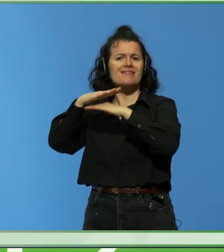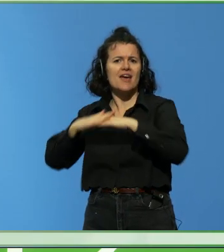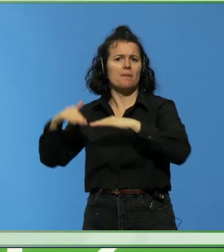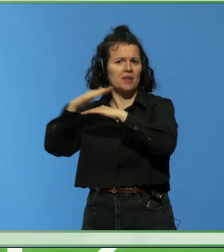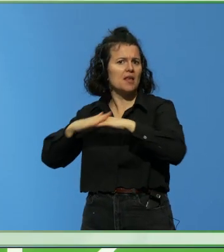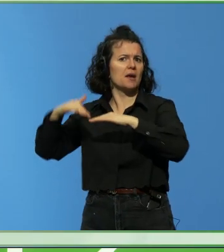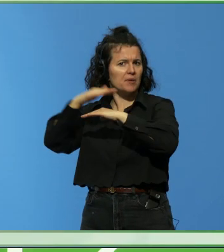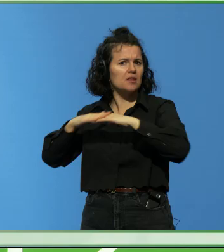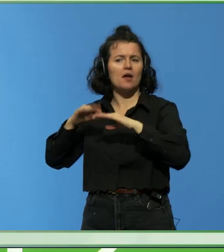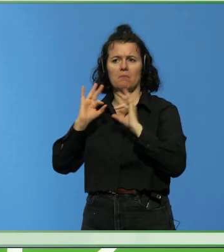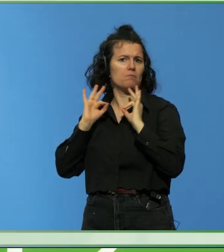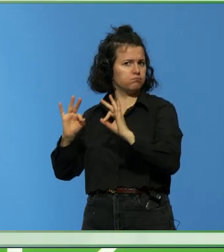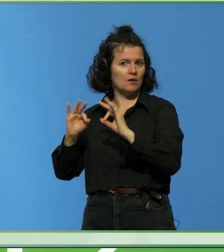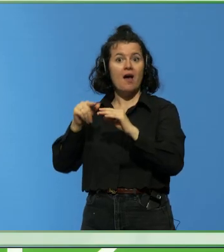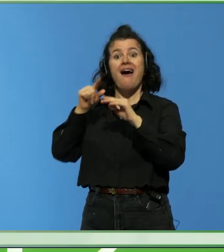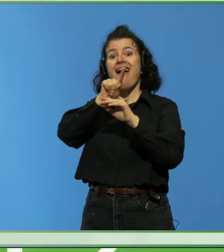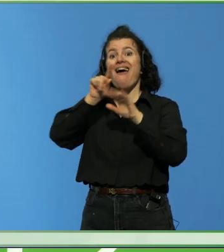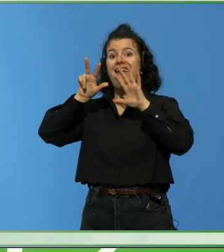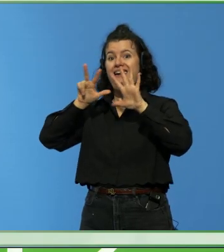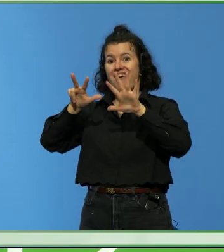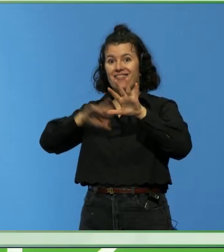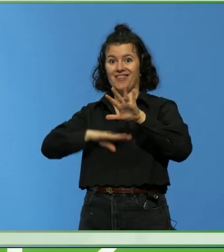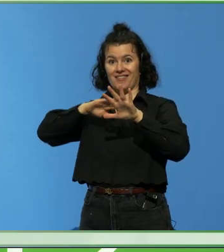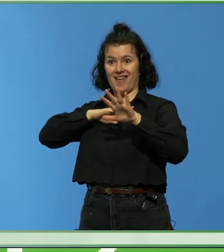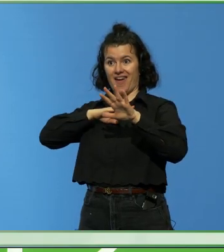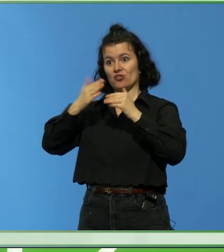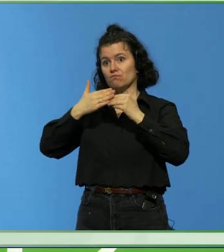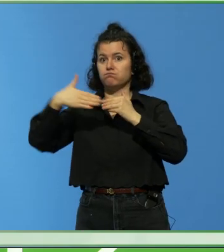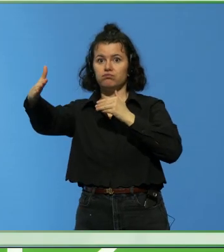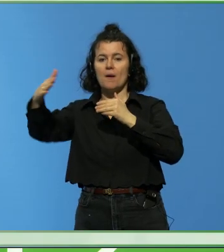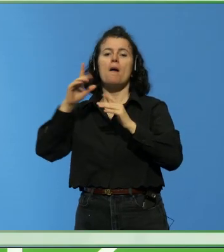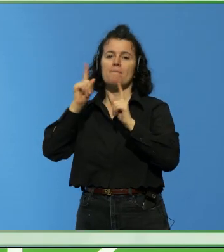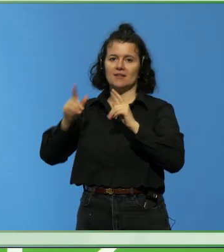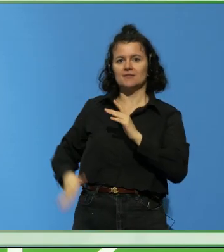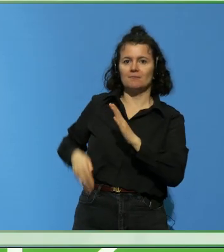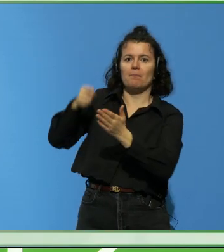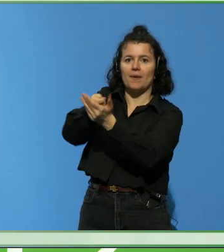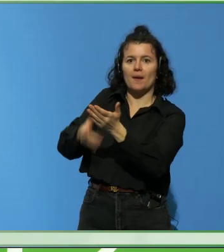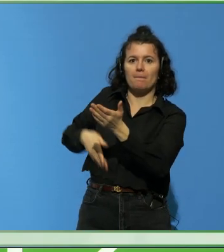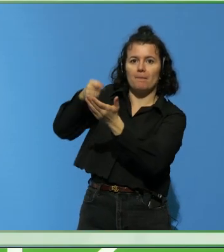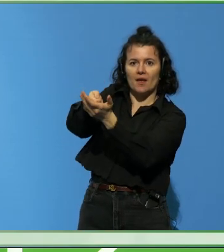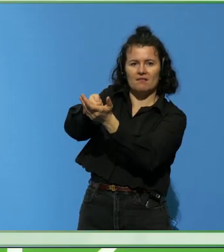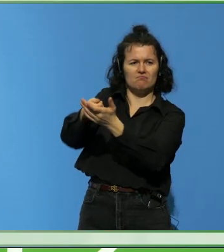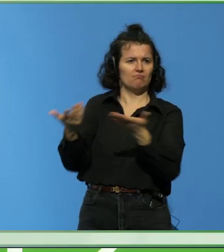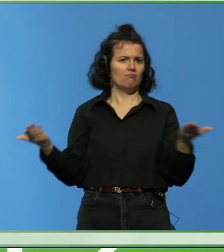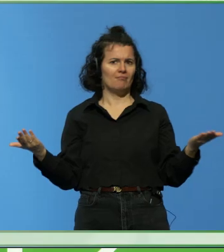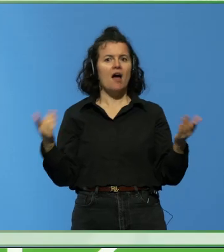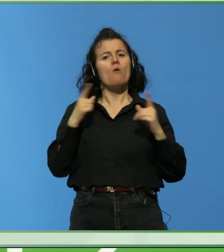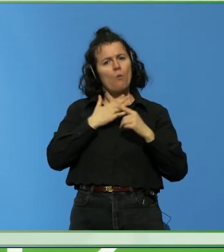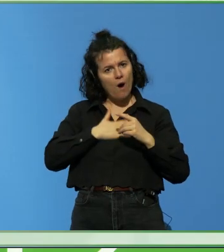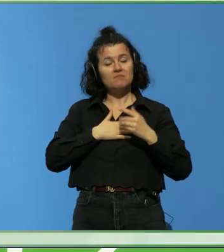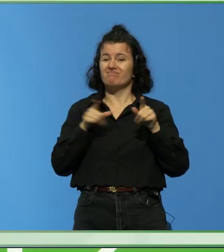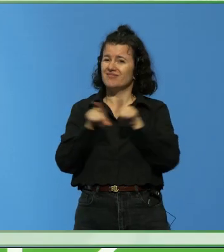because cerebral palsy does not disappear when we grow up. And this is important because